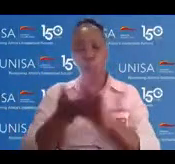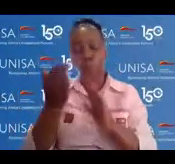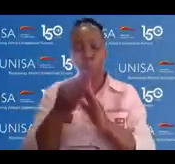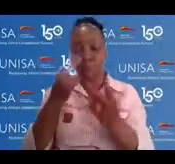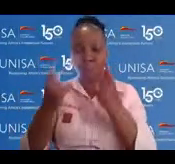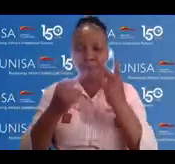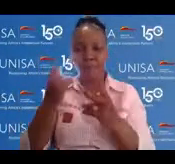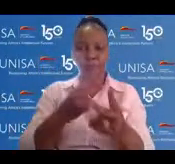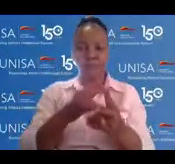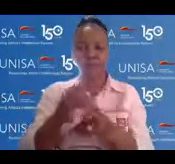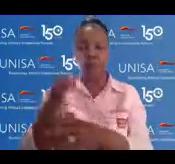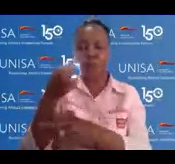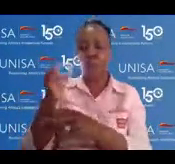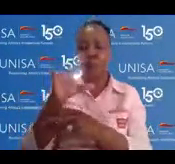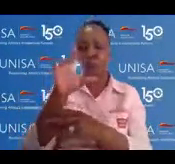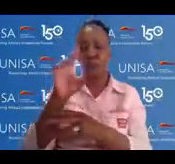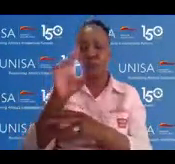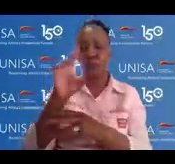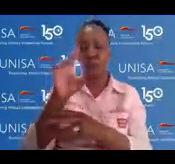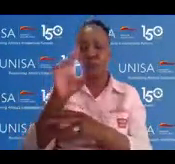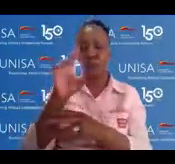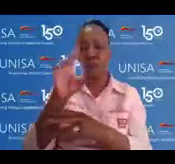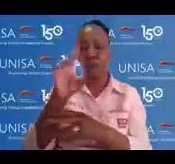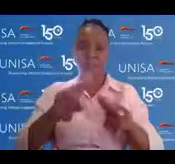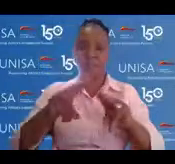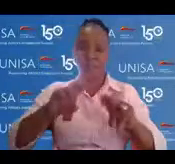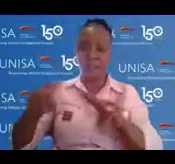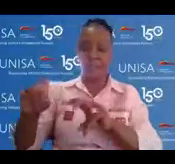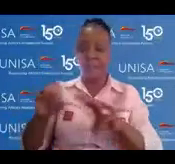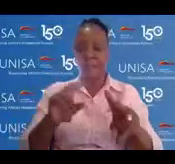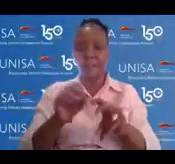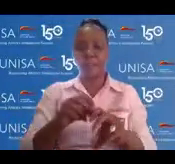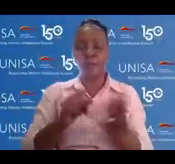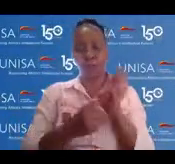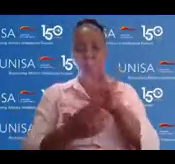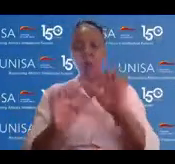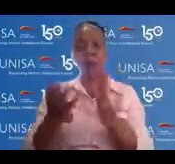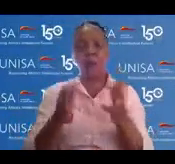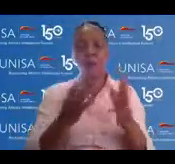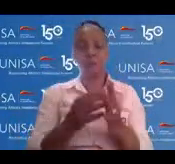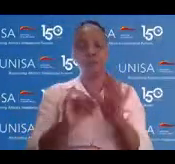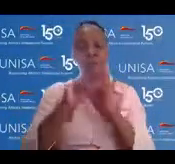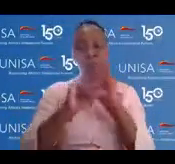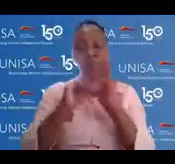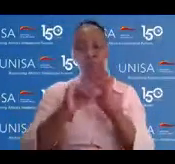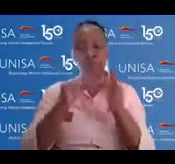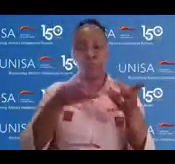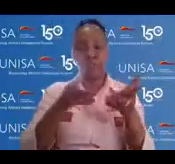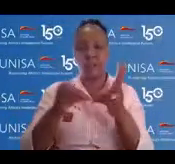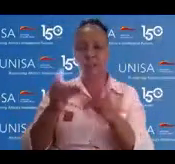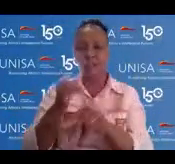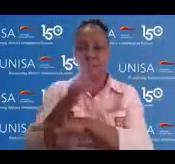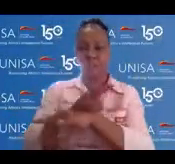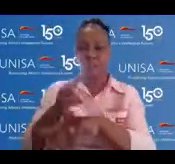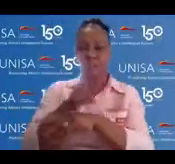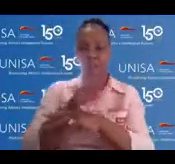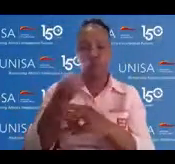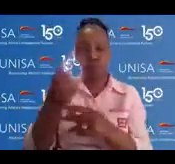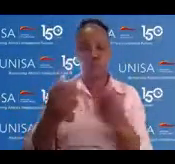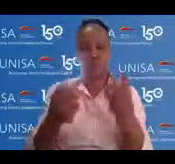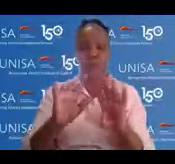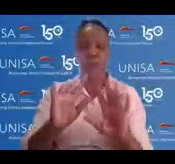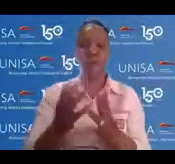guys. How do I do it? They'll show you how to do it. There's lots of YouTube channel videos that actually show you that as well. But this is